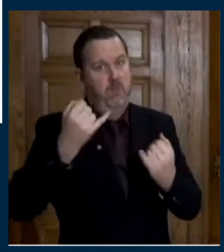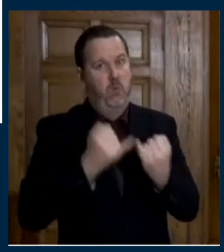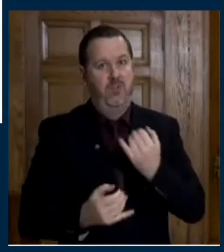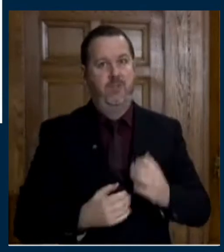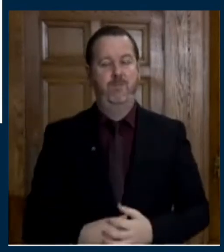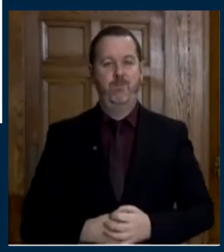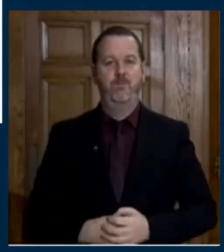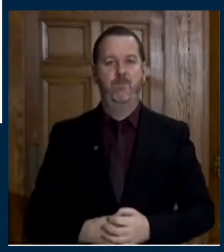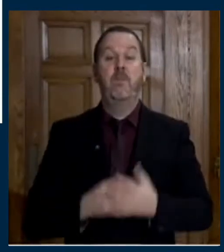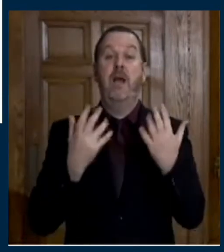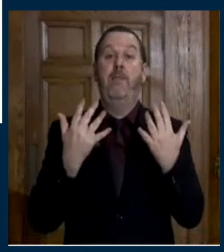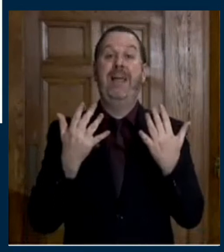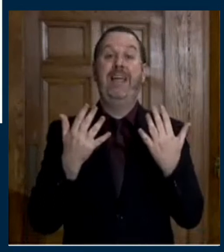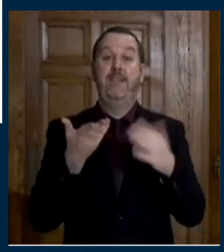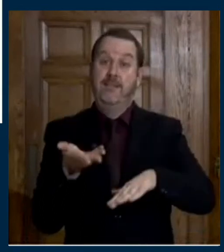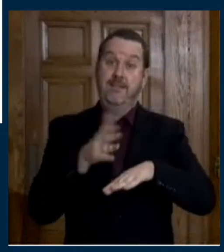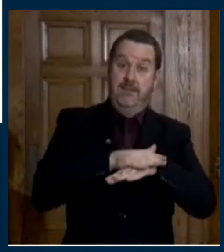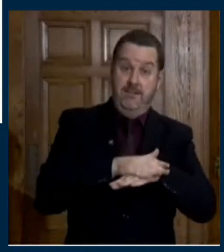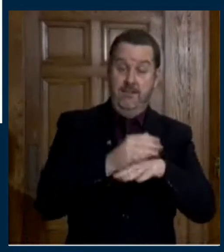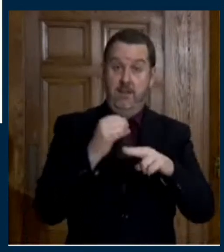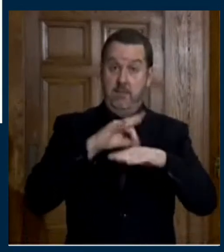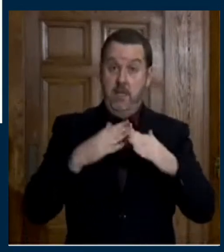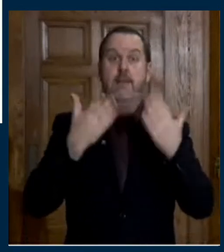Deaths in hospital are also now at a peak.